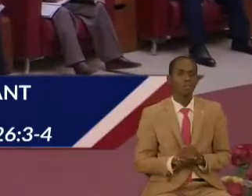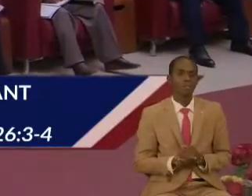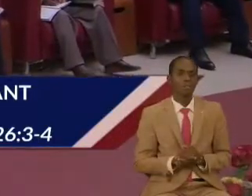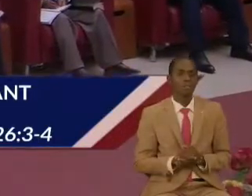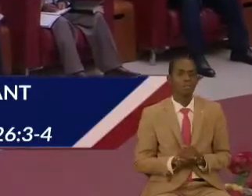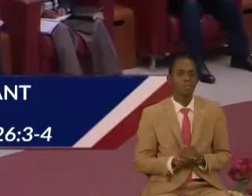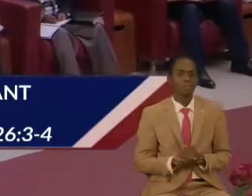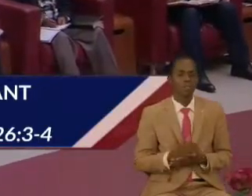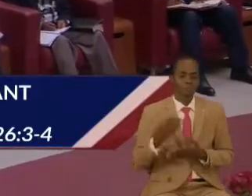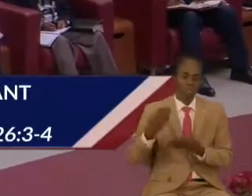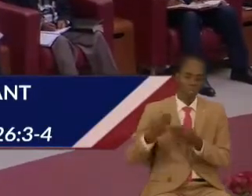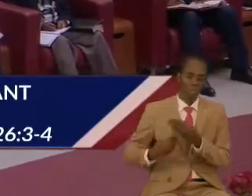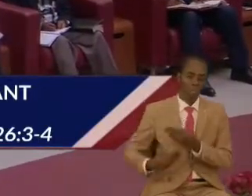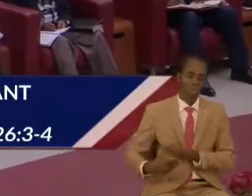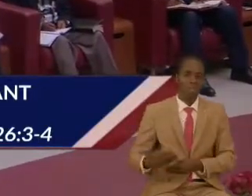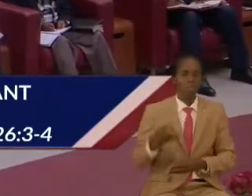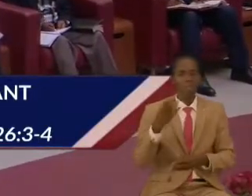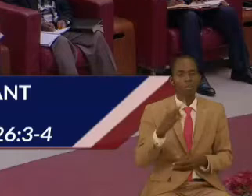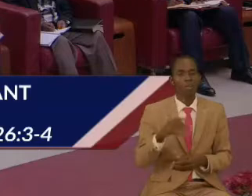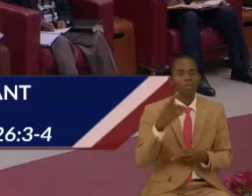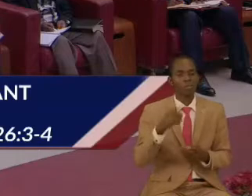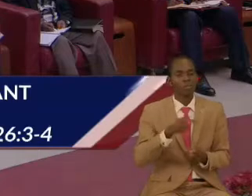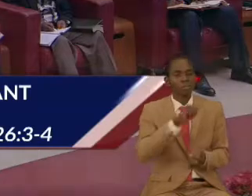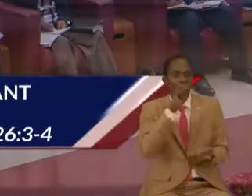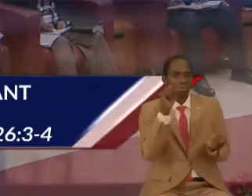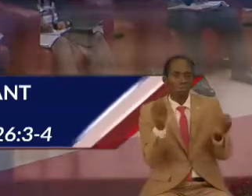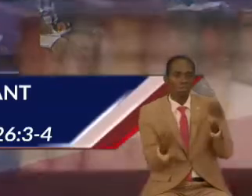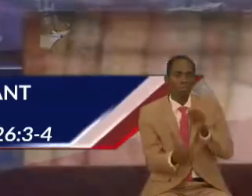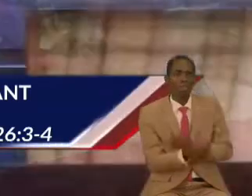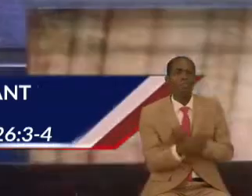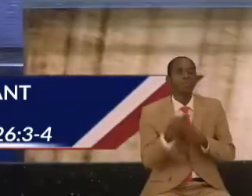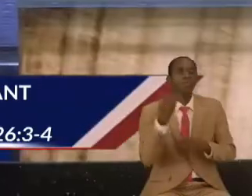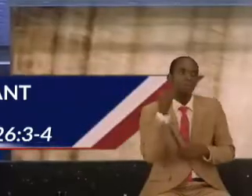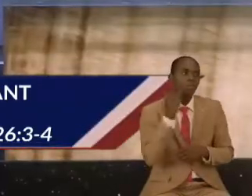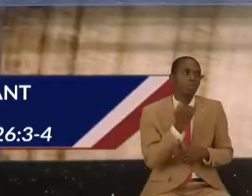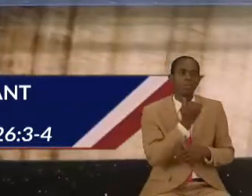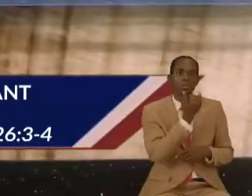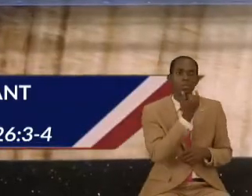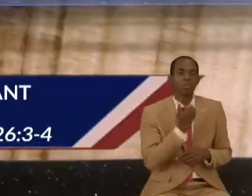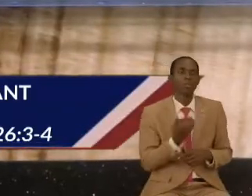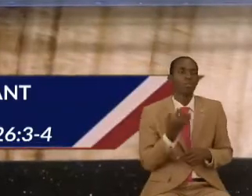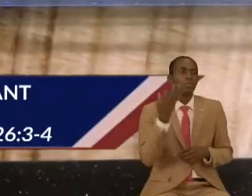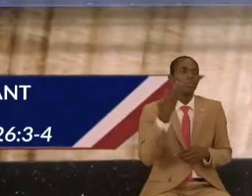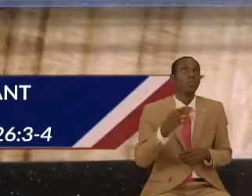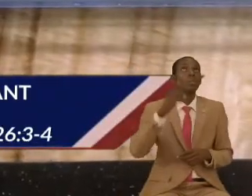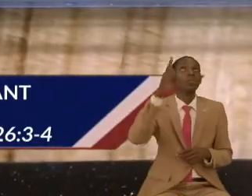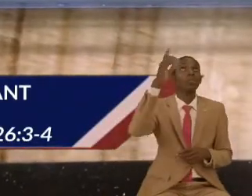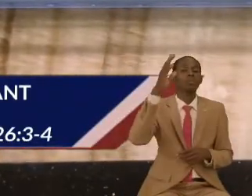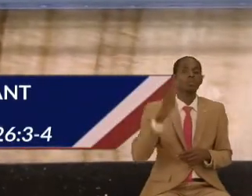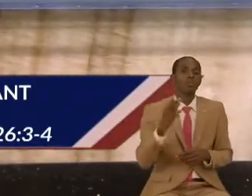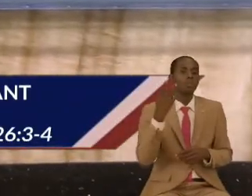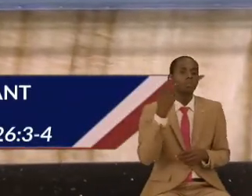The inheritance of the transformed Israel of God.